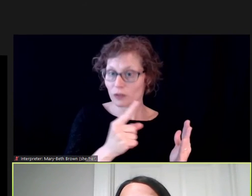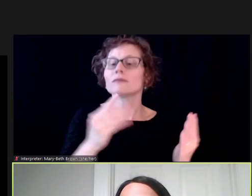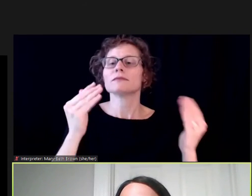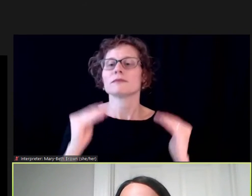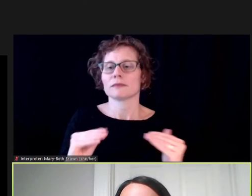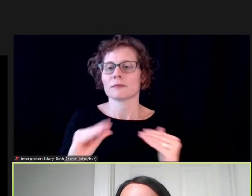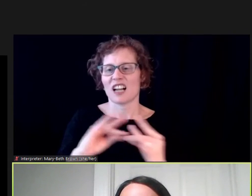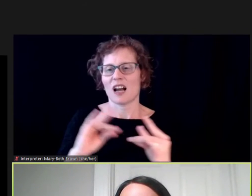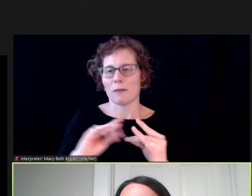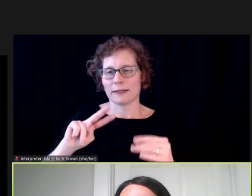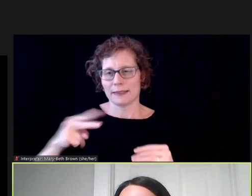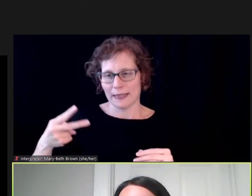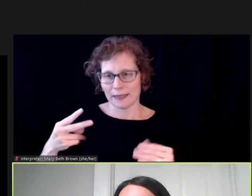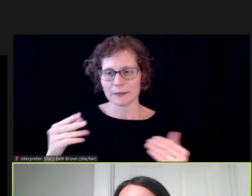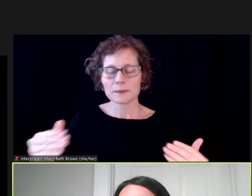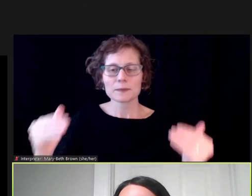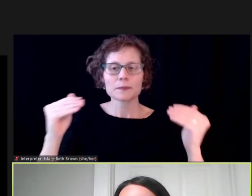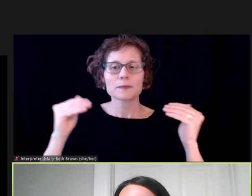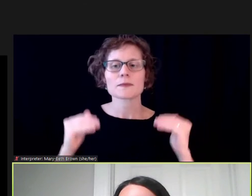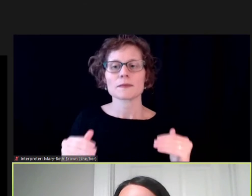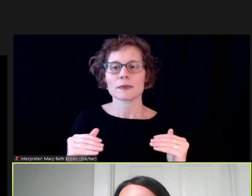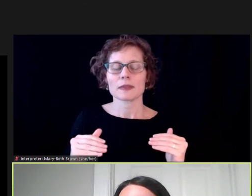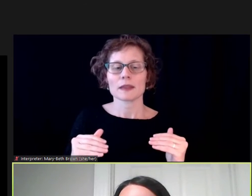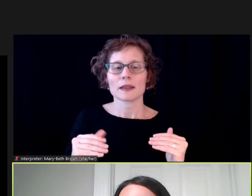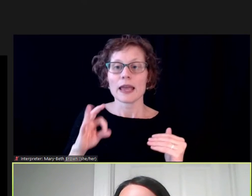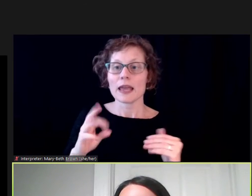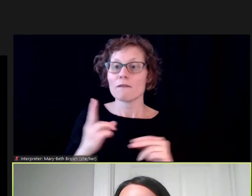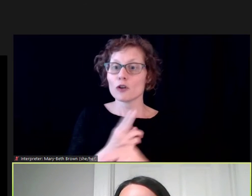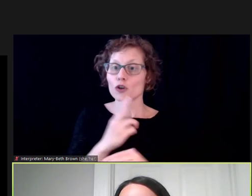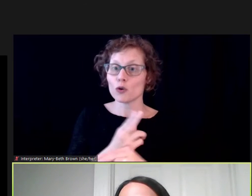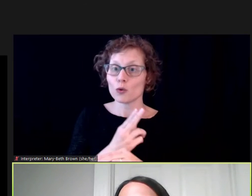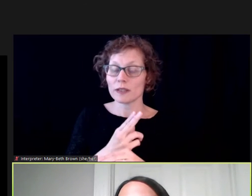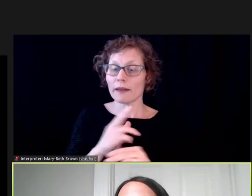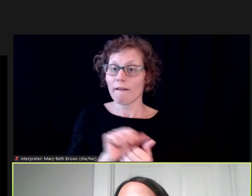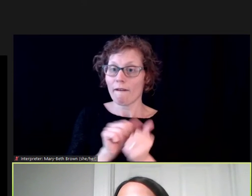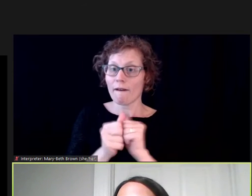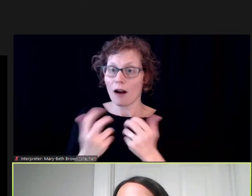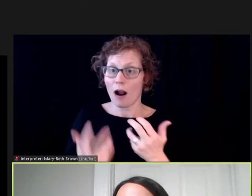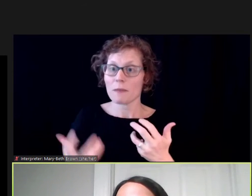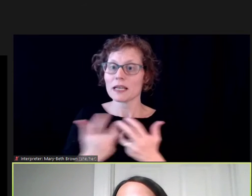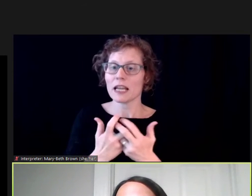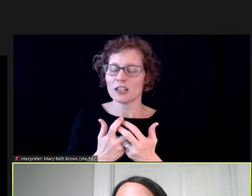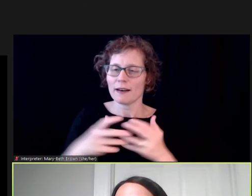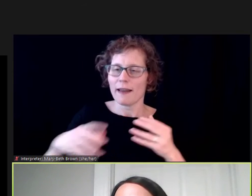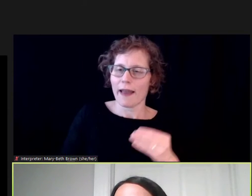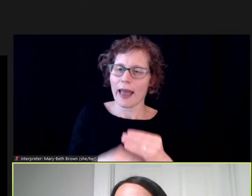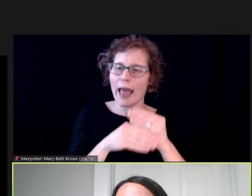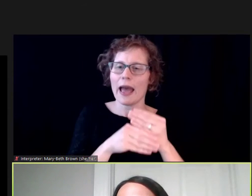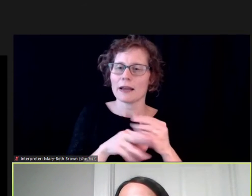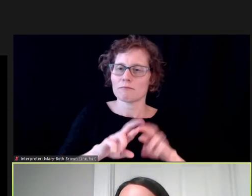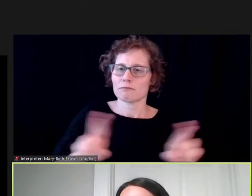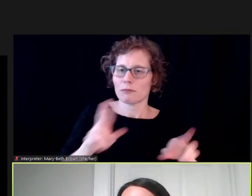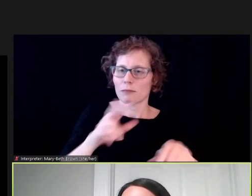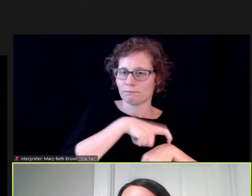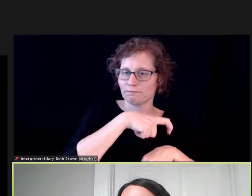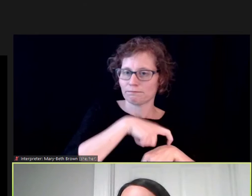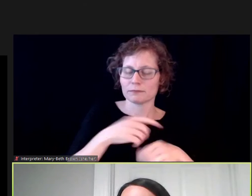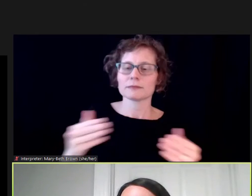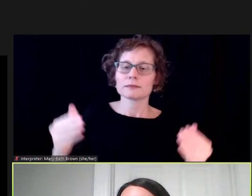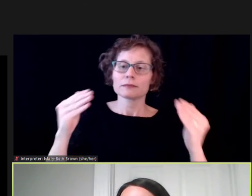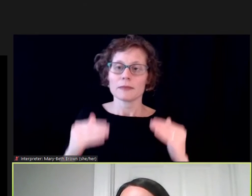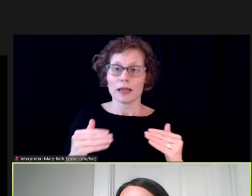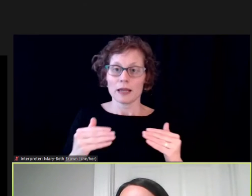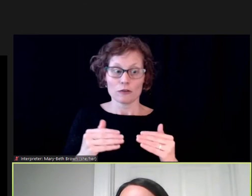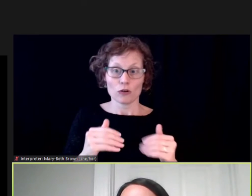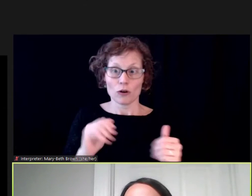You want to plan for additional setup time if you're using accommodations. And you want to ensure that all accommodations are working before